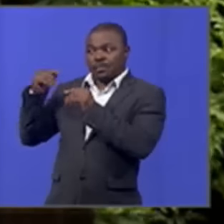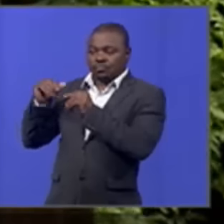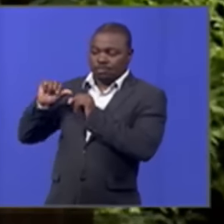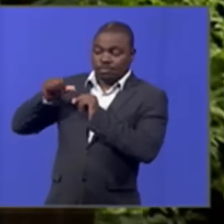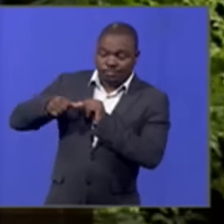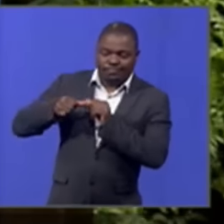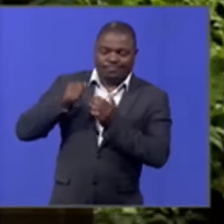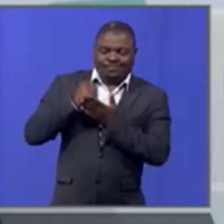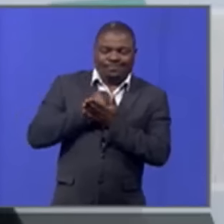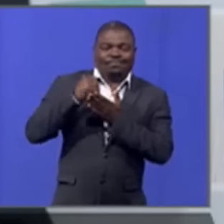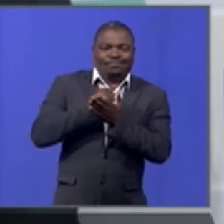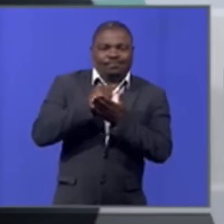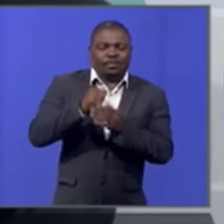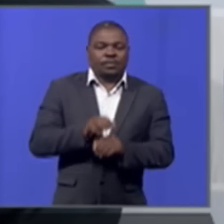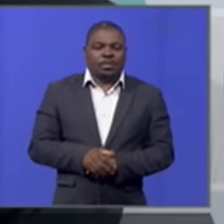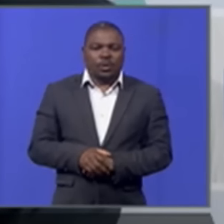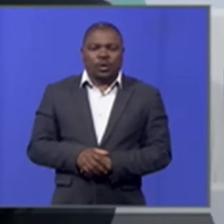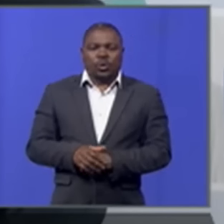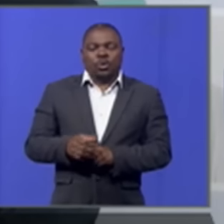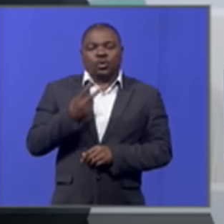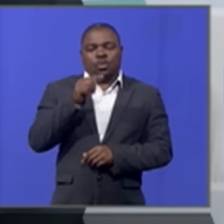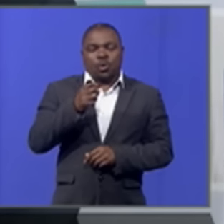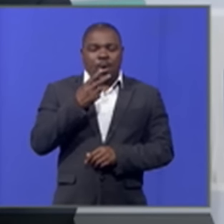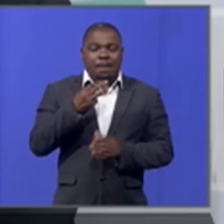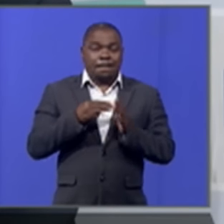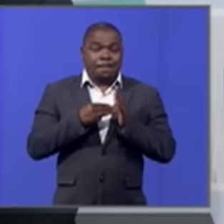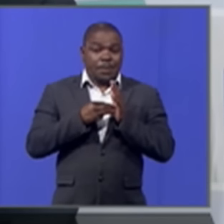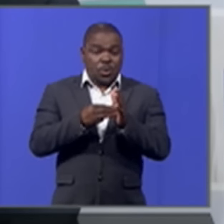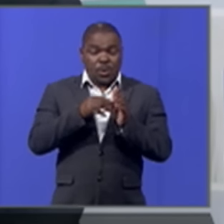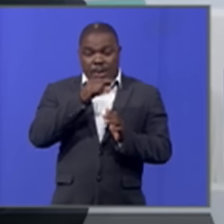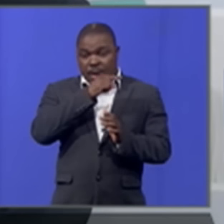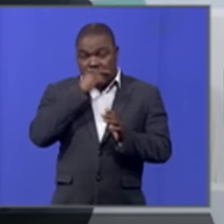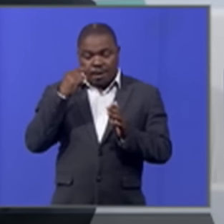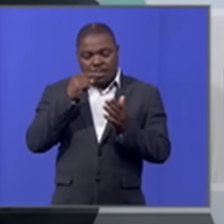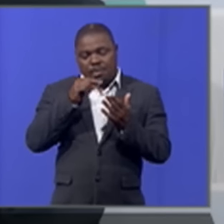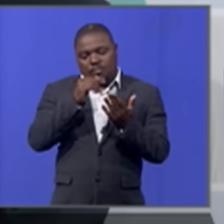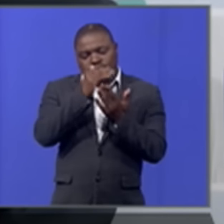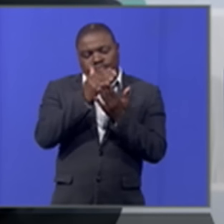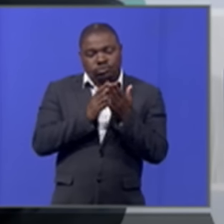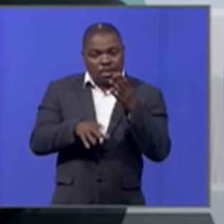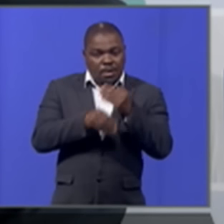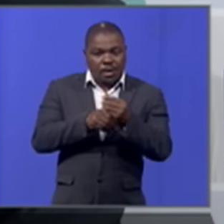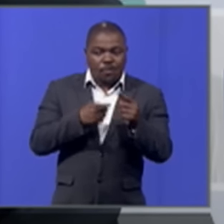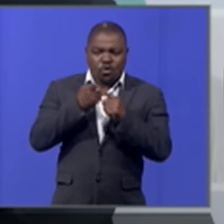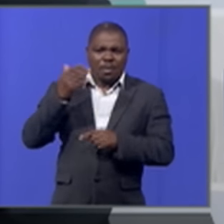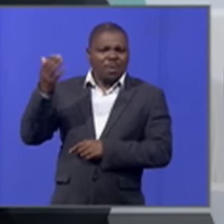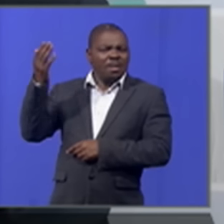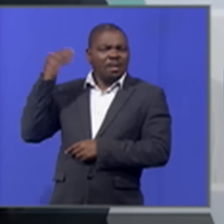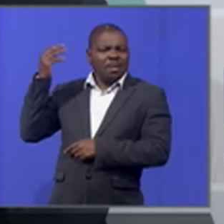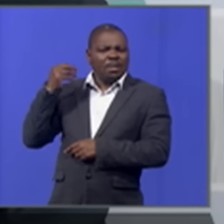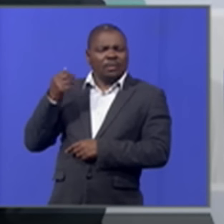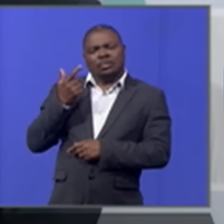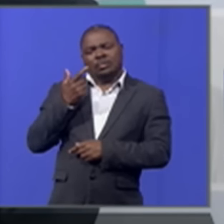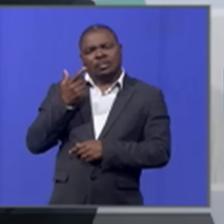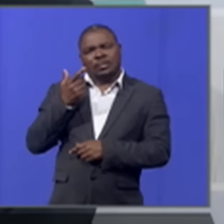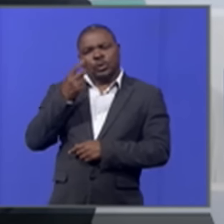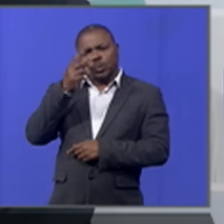2.1 million new voters have been added to the voters roll since the last general elections